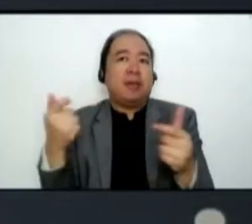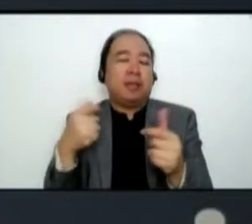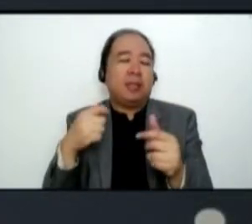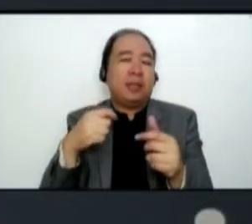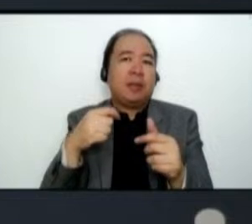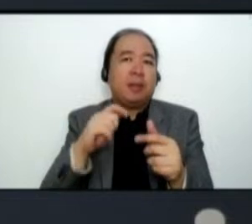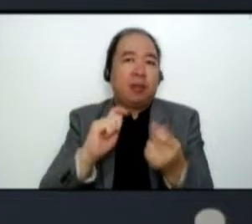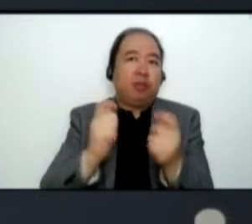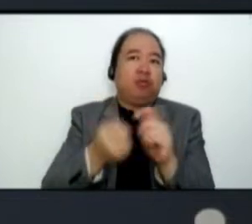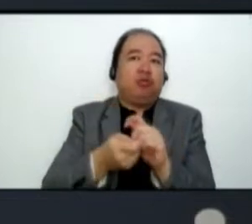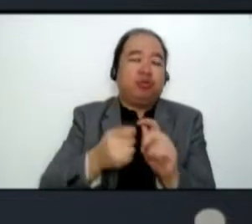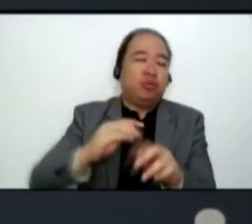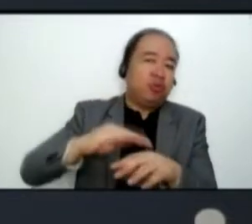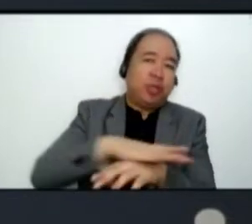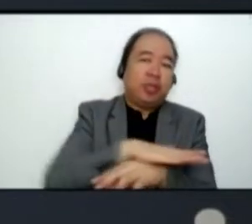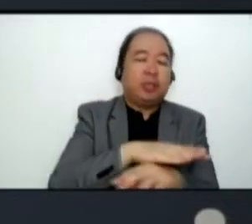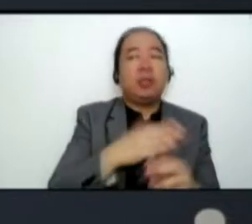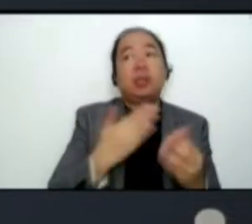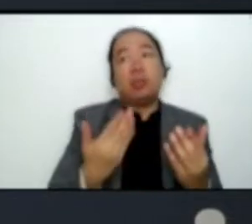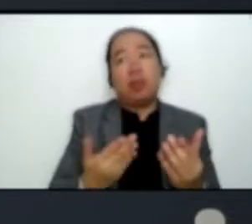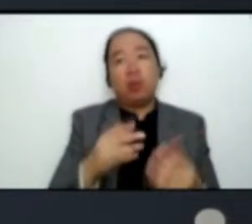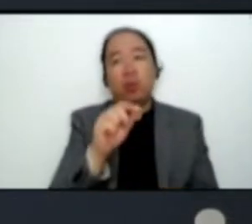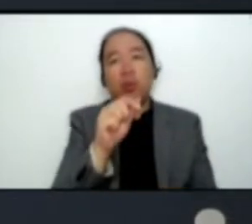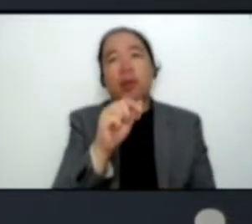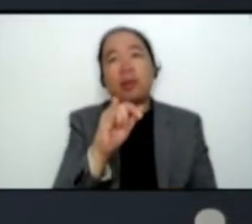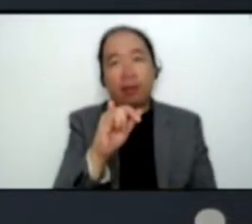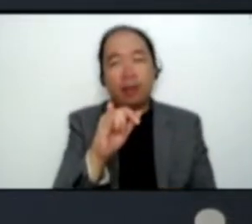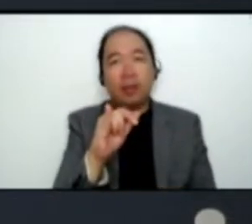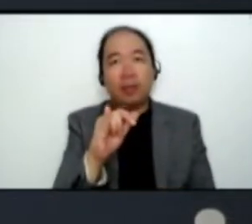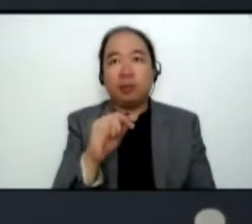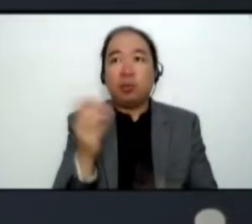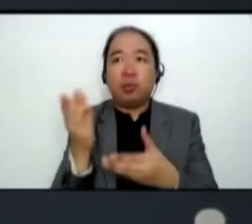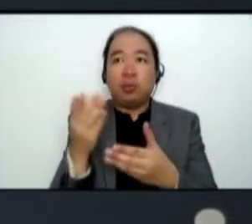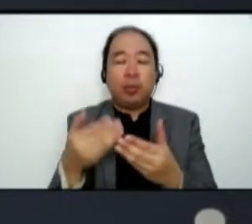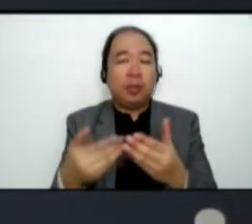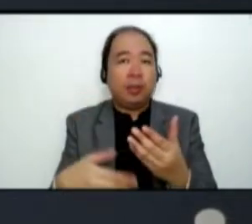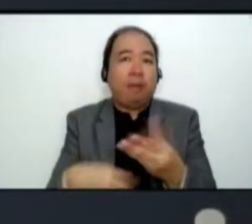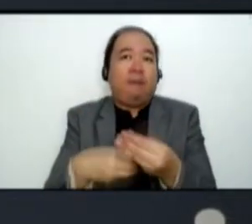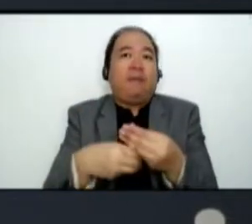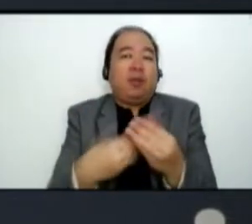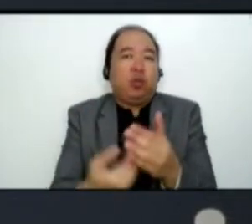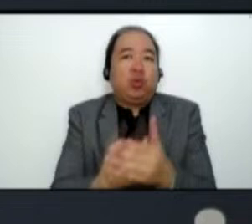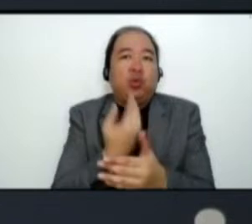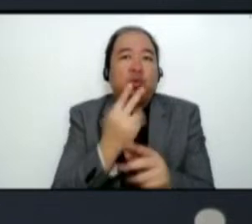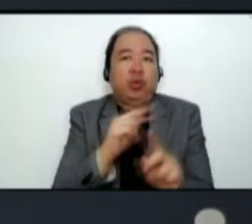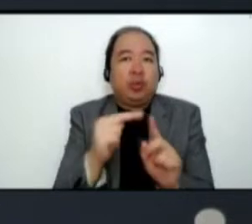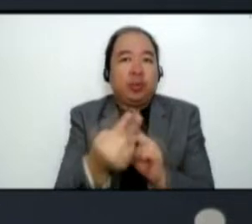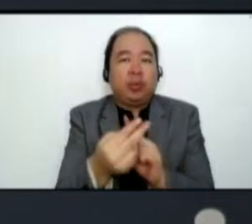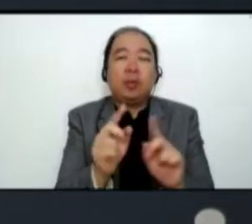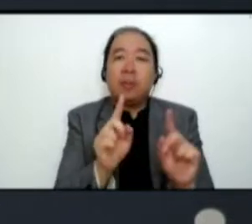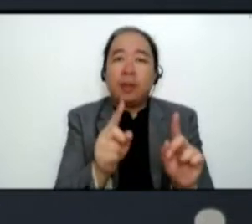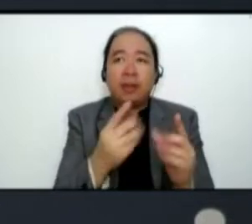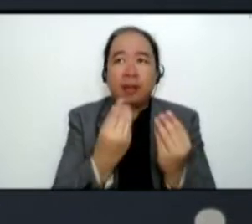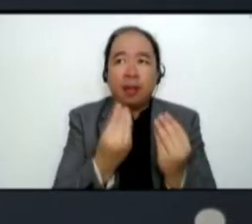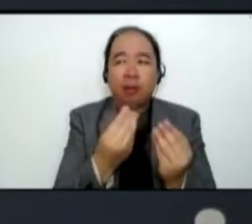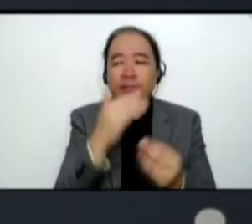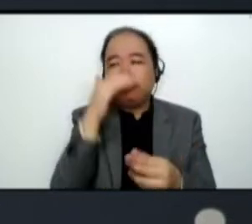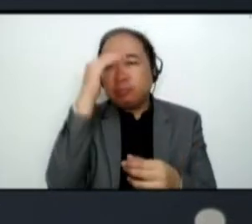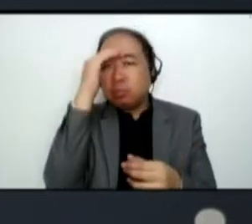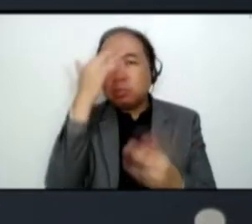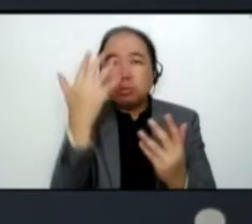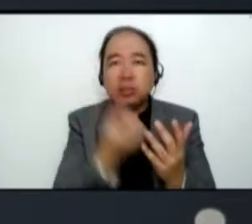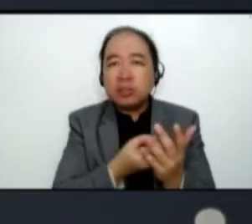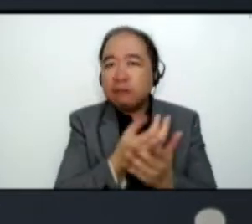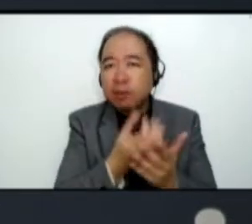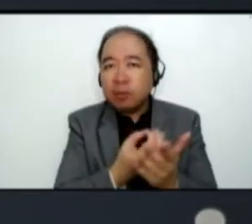artificial intelligence, it has brought in a new dimension as well. But the way we seek information, the way we live, the way we get entertained, the way